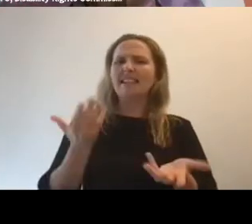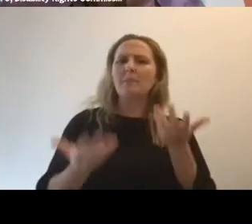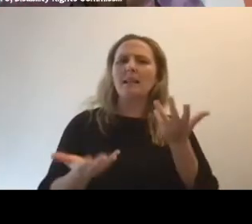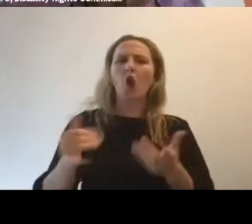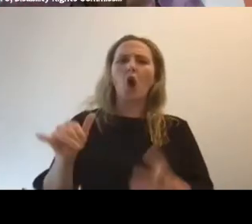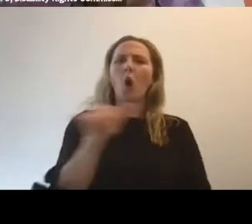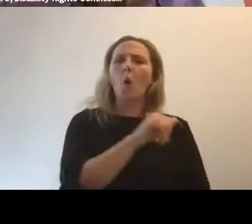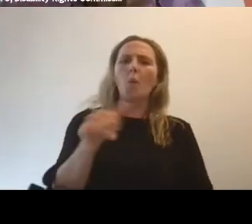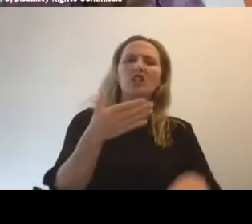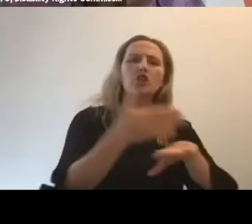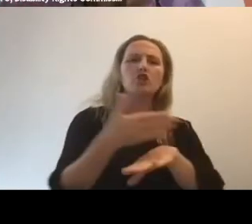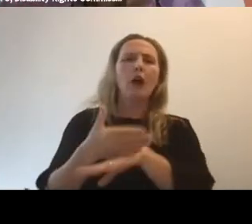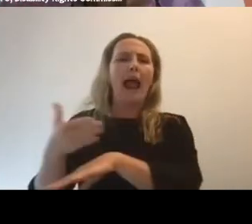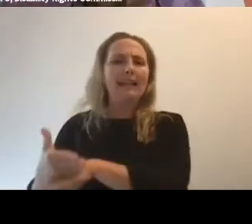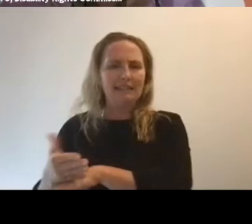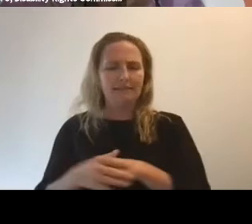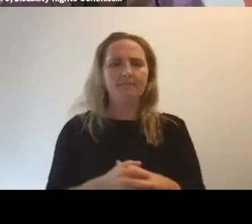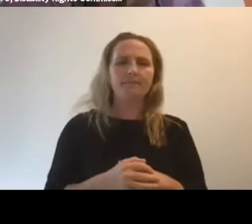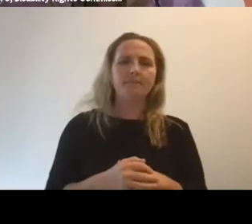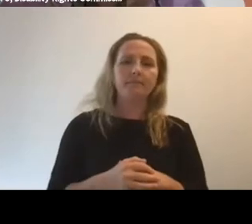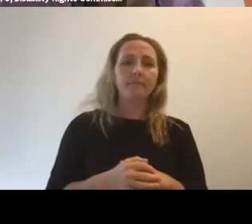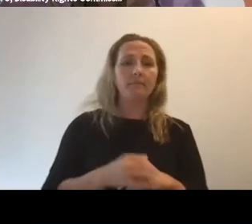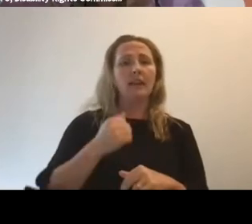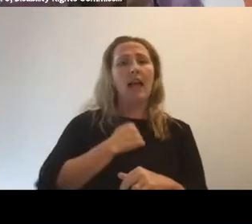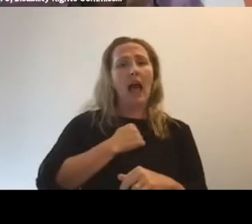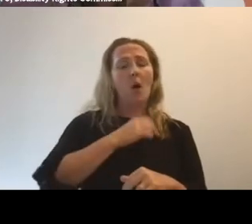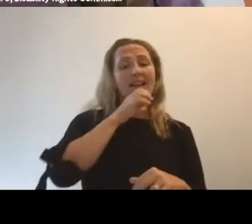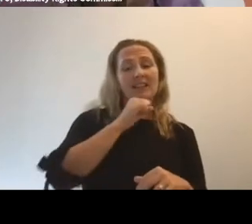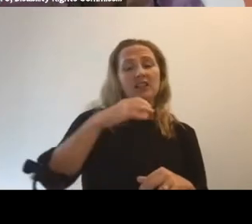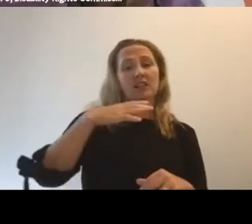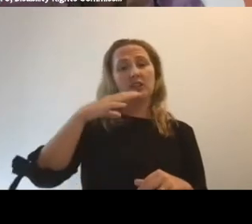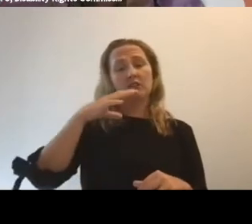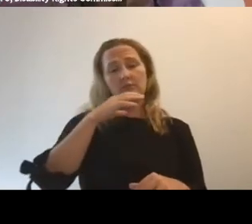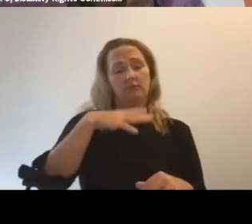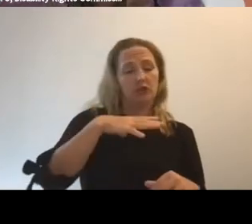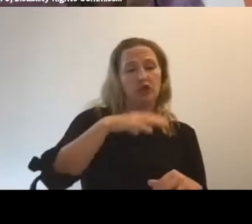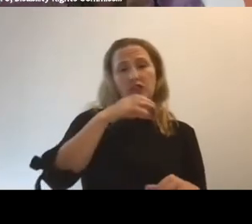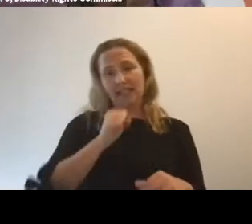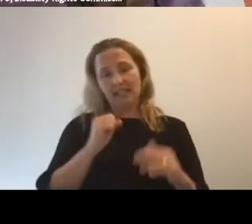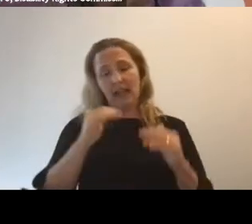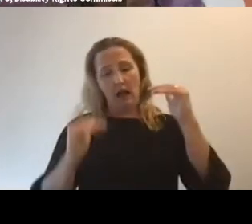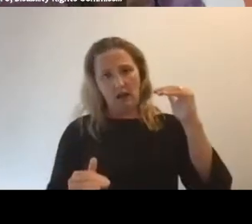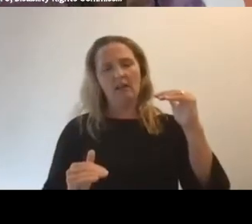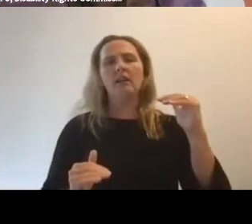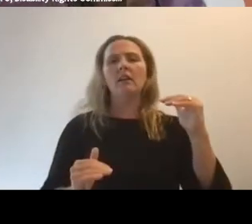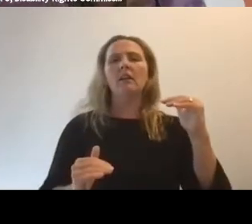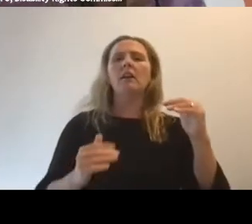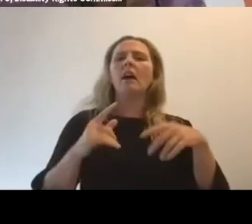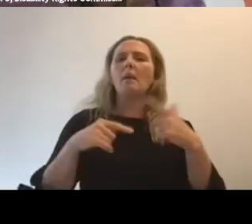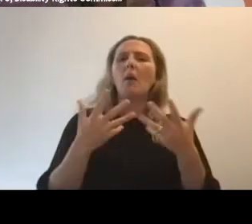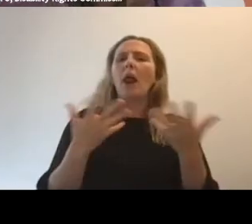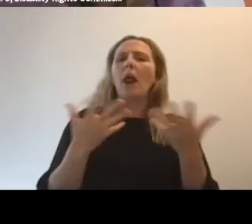our gender pay gap is actually about how many people or how many women or Māori or Pacifica are in